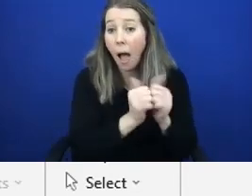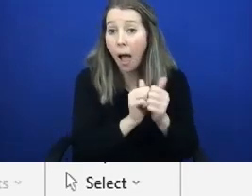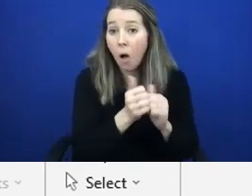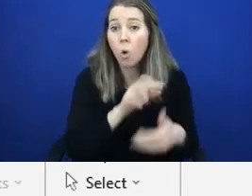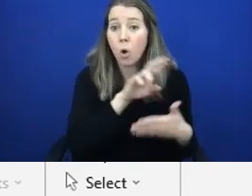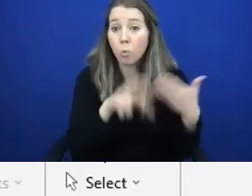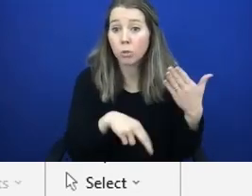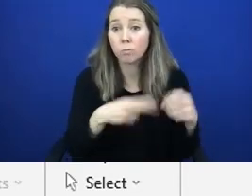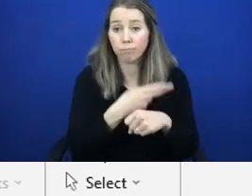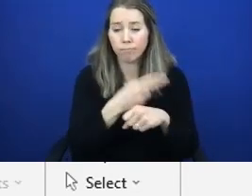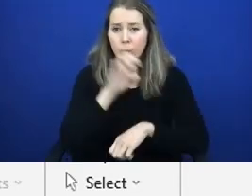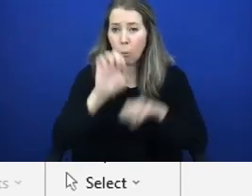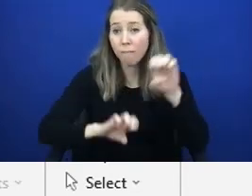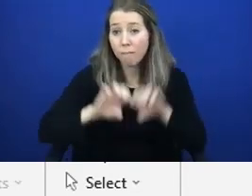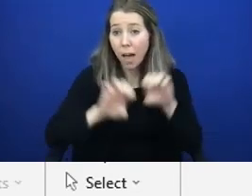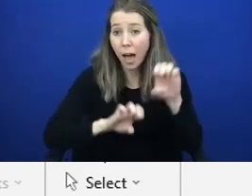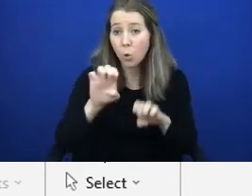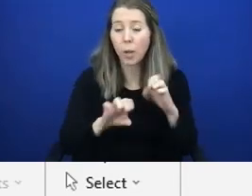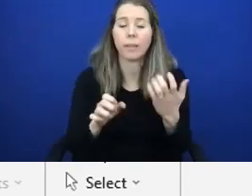results to evaluate